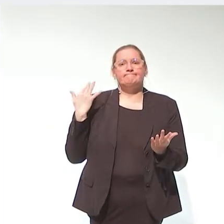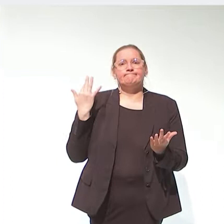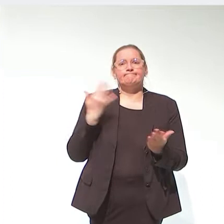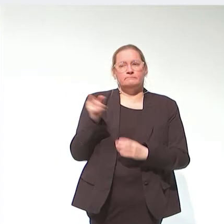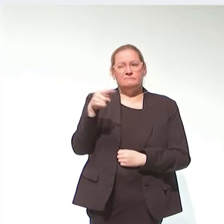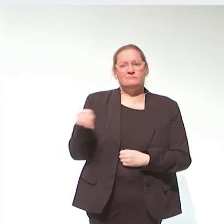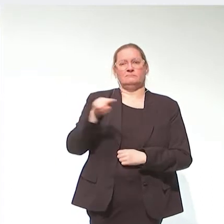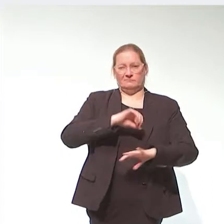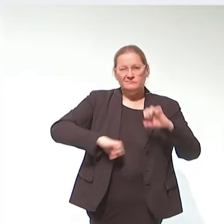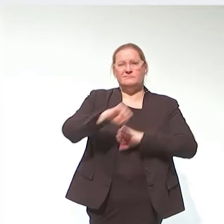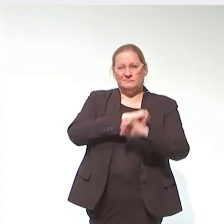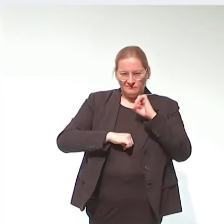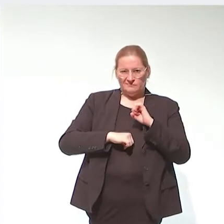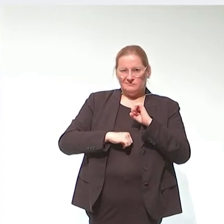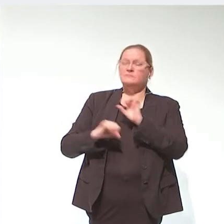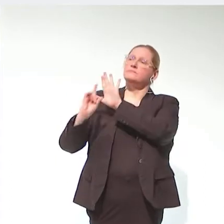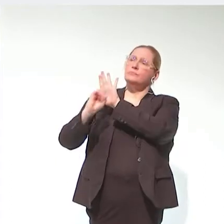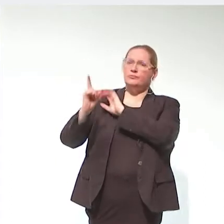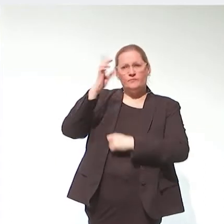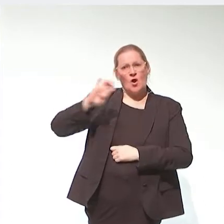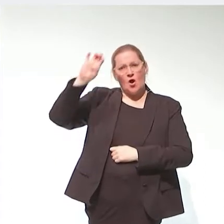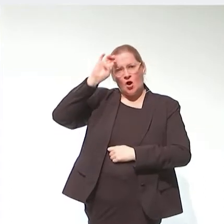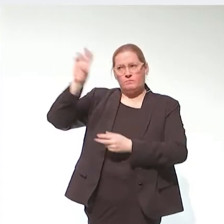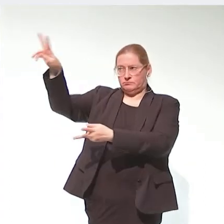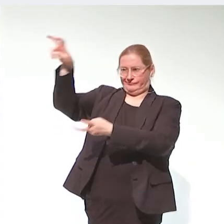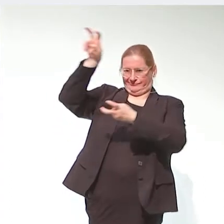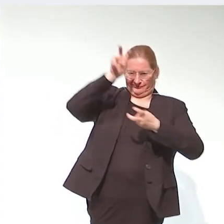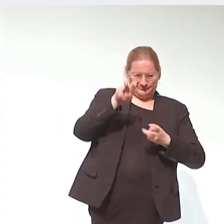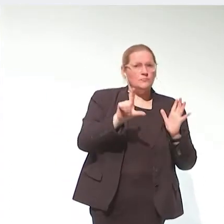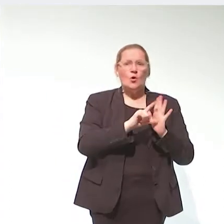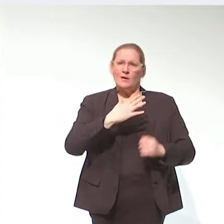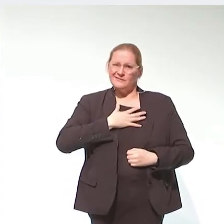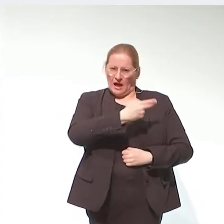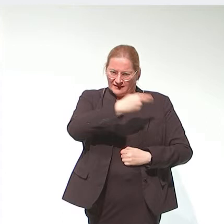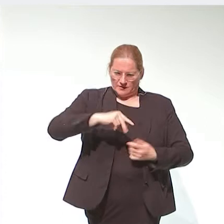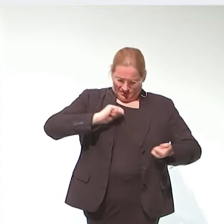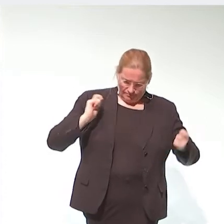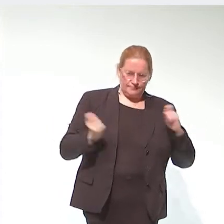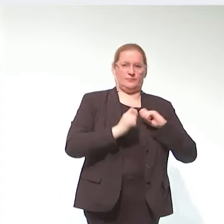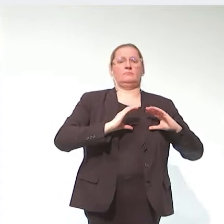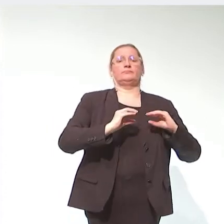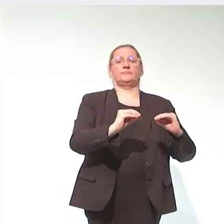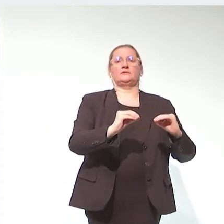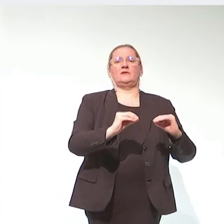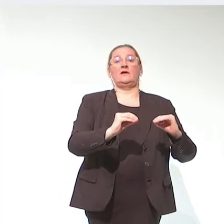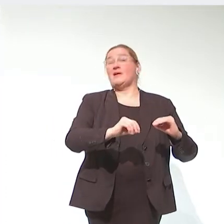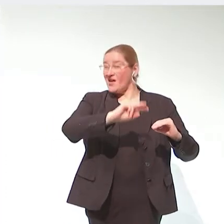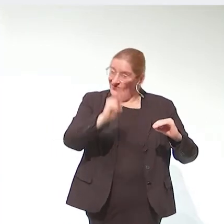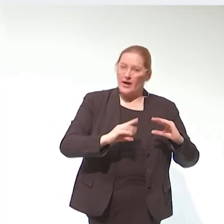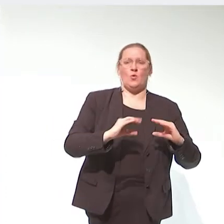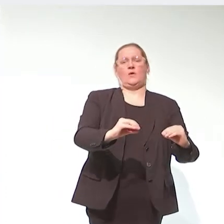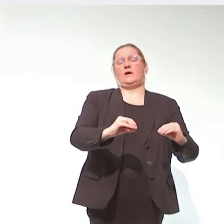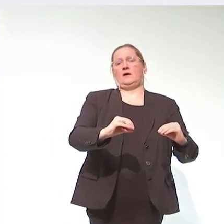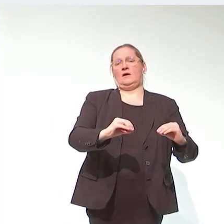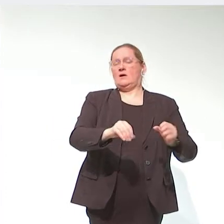the full implementation is actually June 2025. But this still does not mean that all the